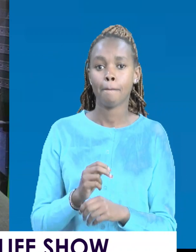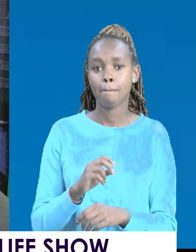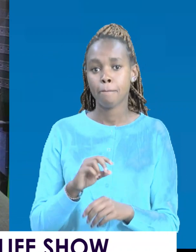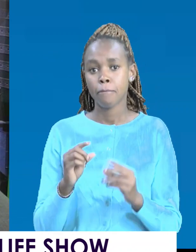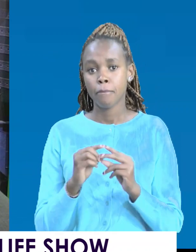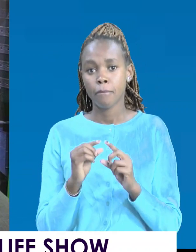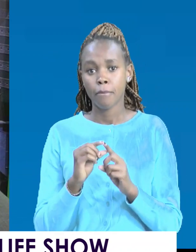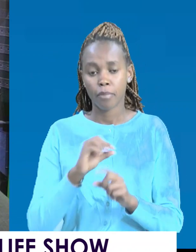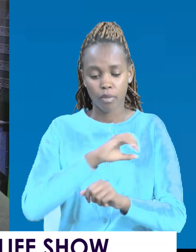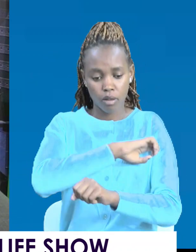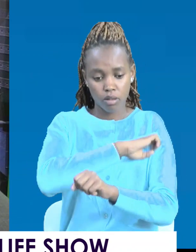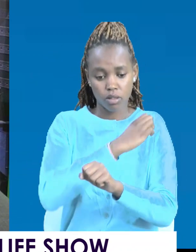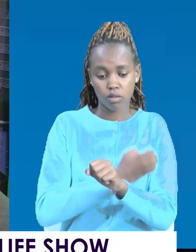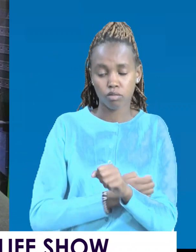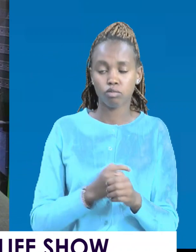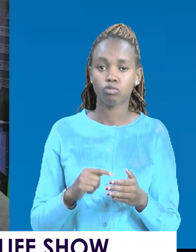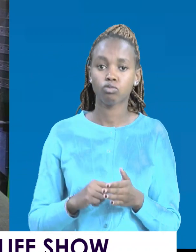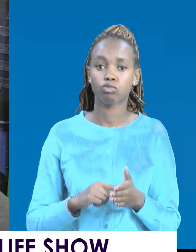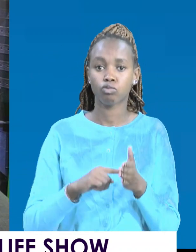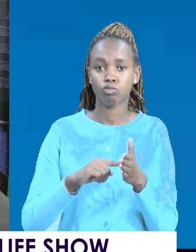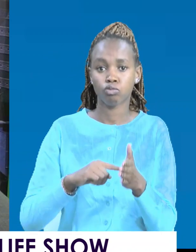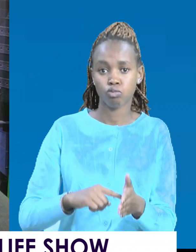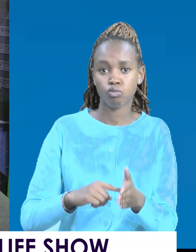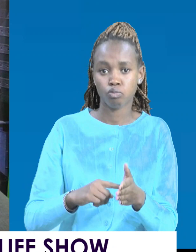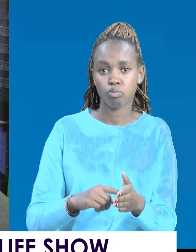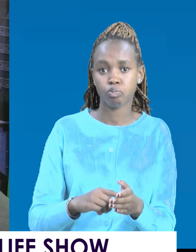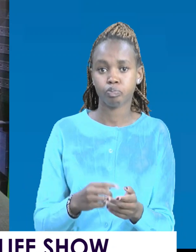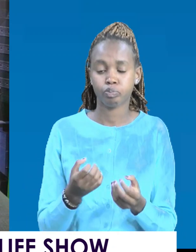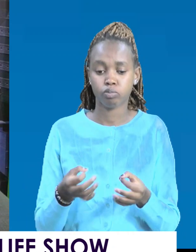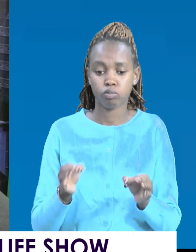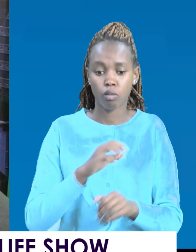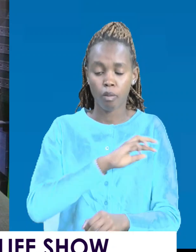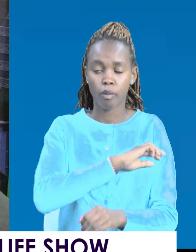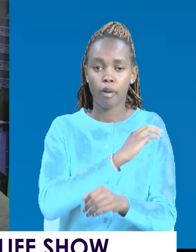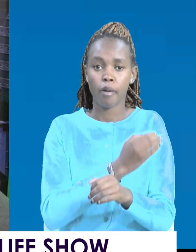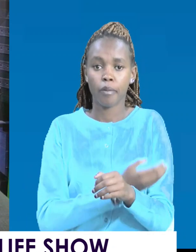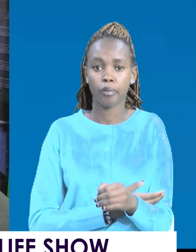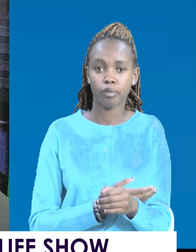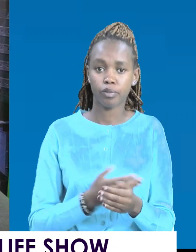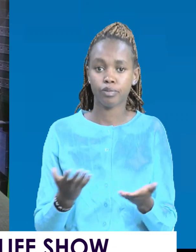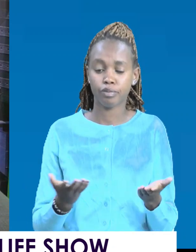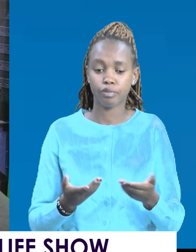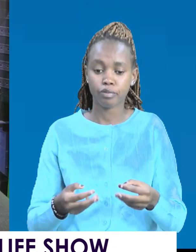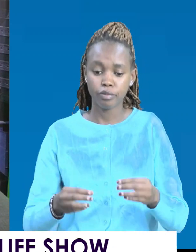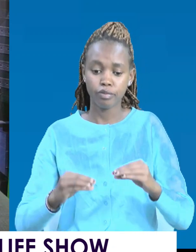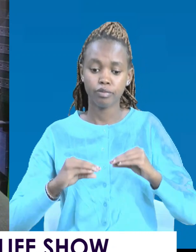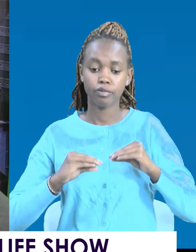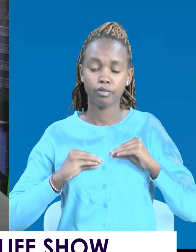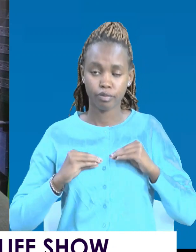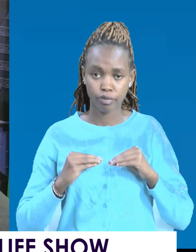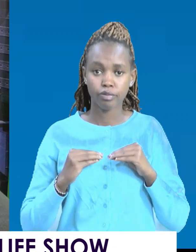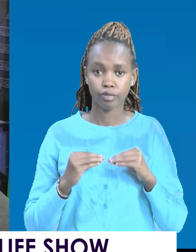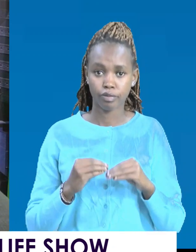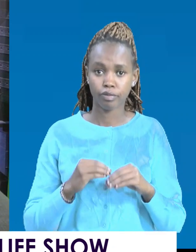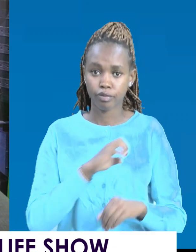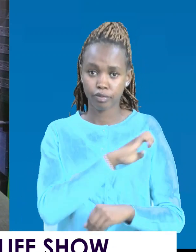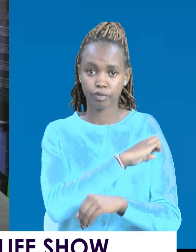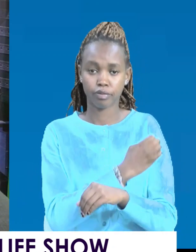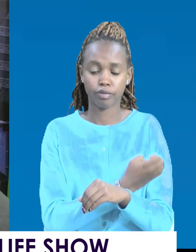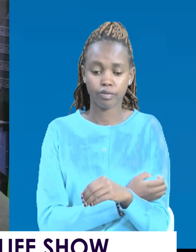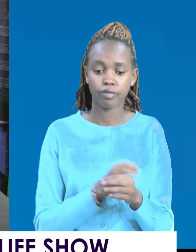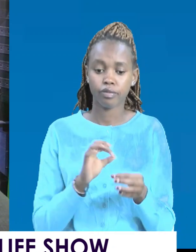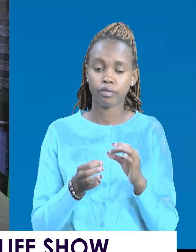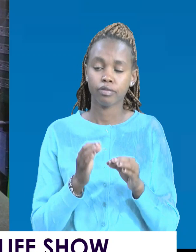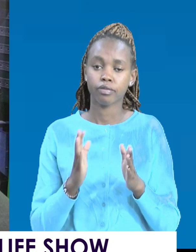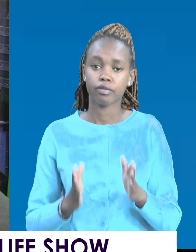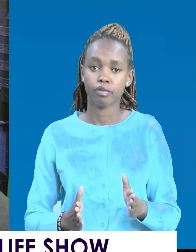this is a show of power. This is a show where we receive energy. My sign language interpreter